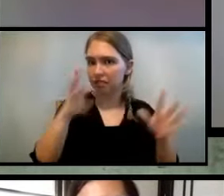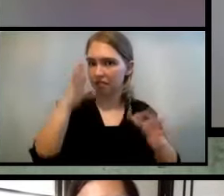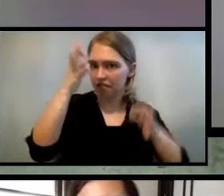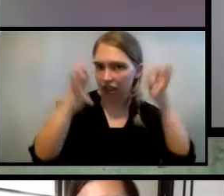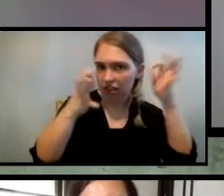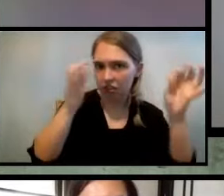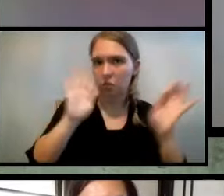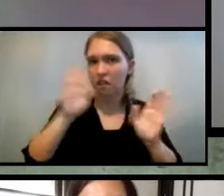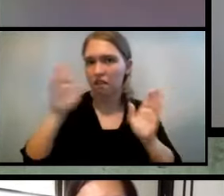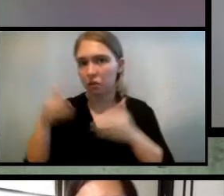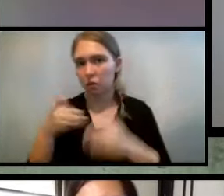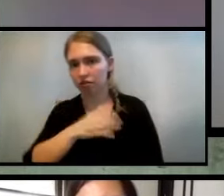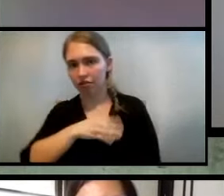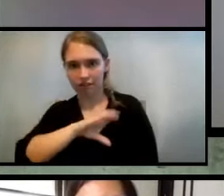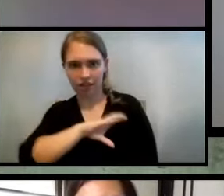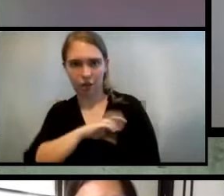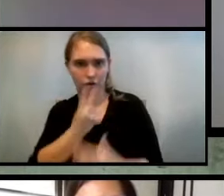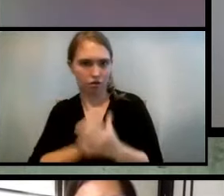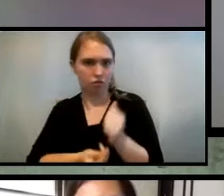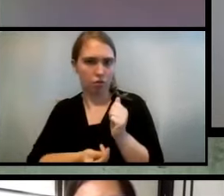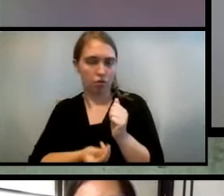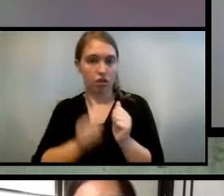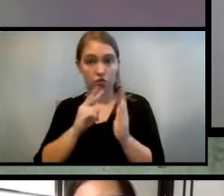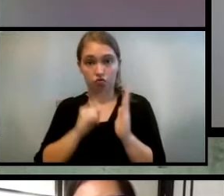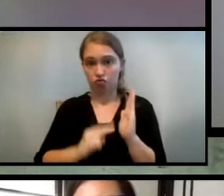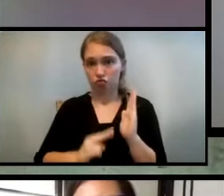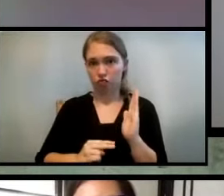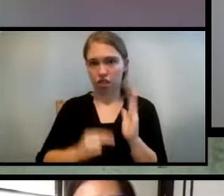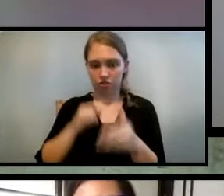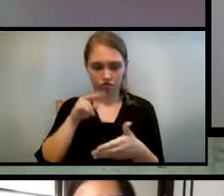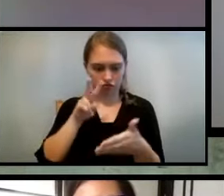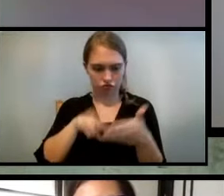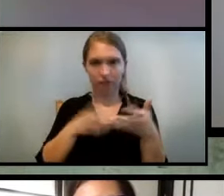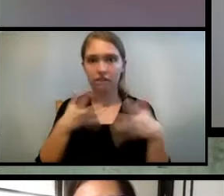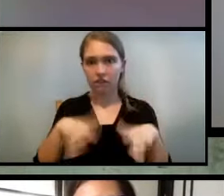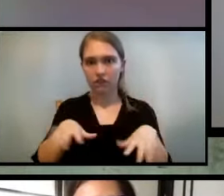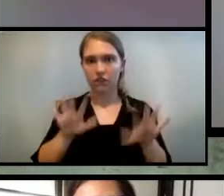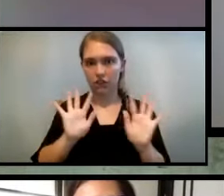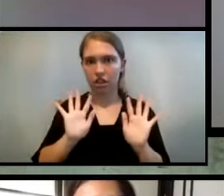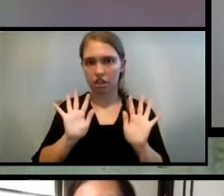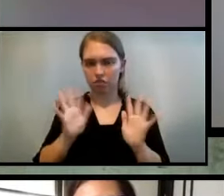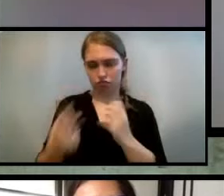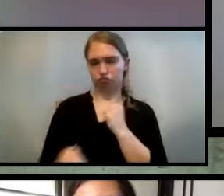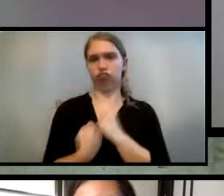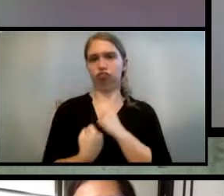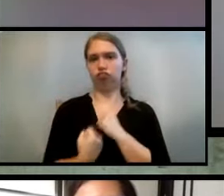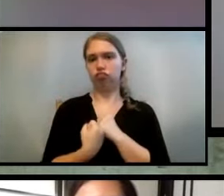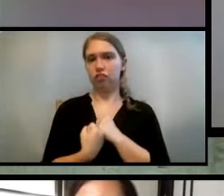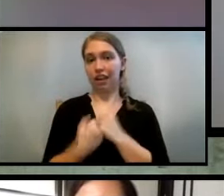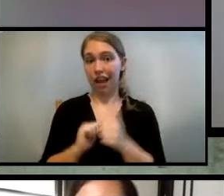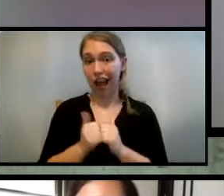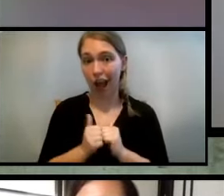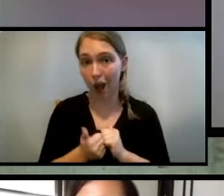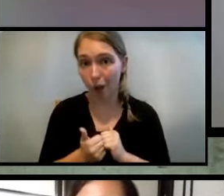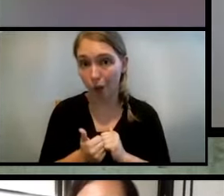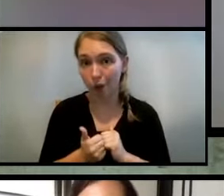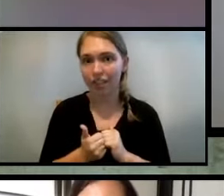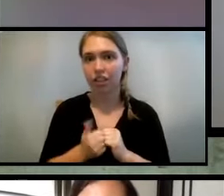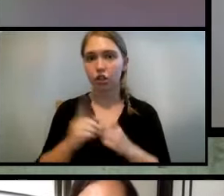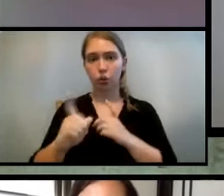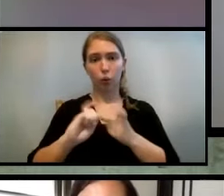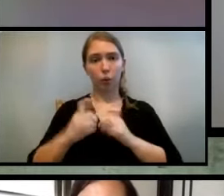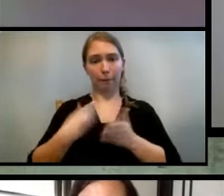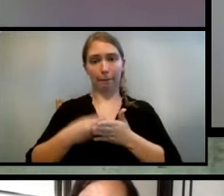characters. And readers have read it, and we're largely supported by donations because we're a nonprofit. They've